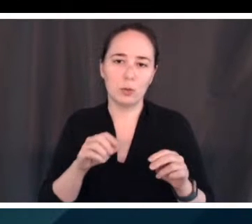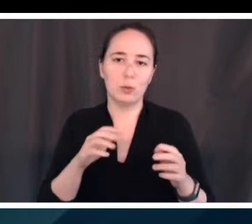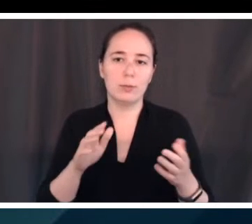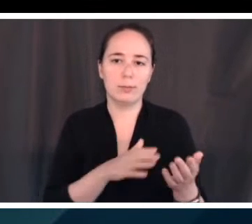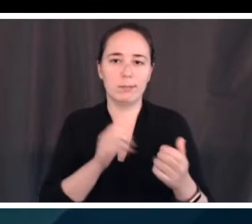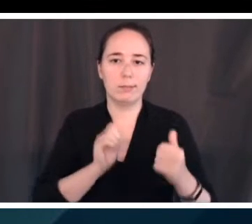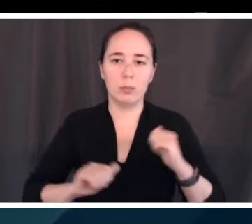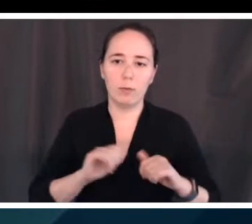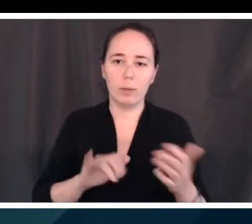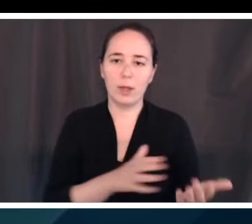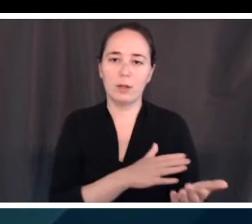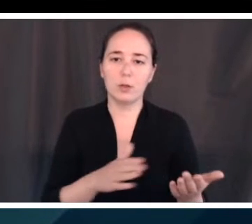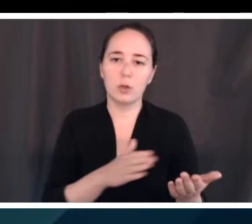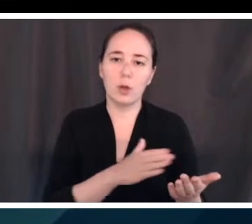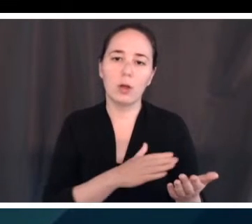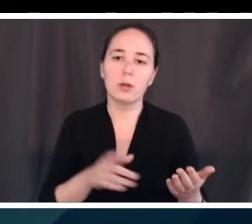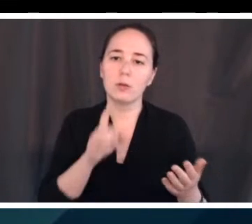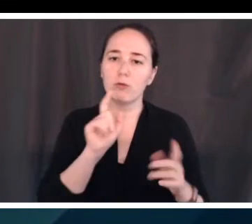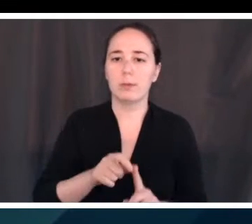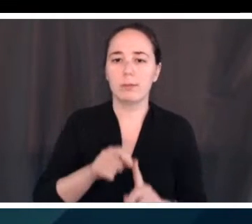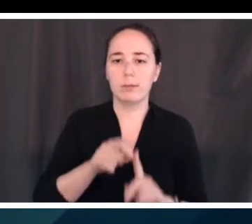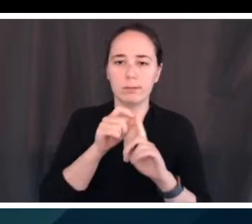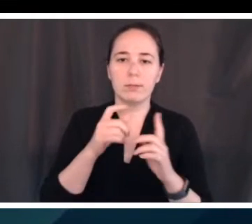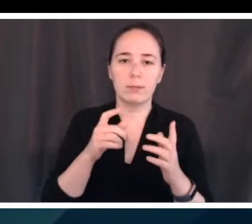it's a really special song.